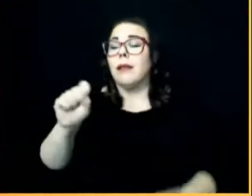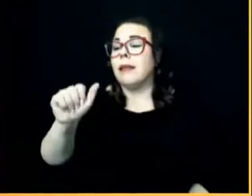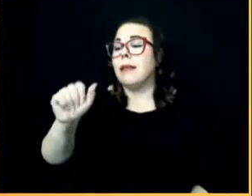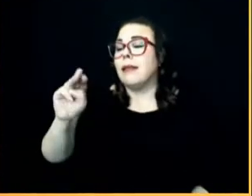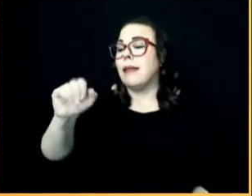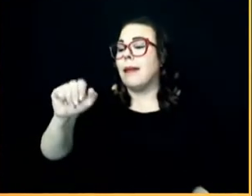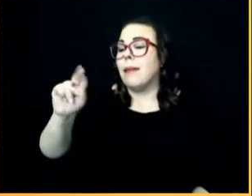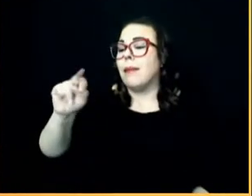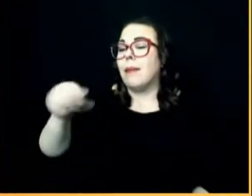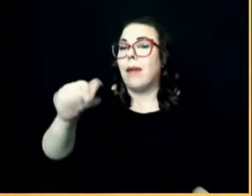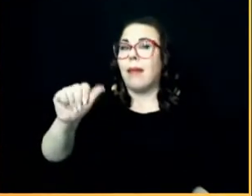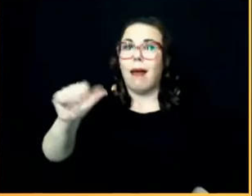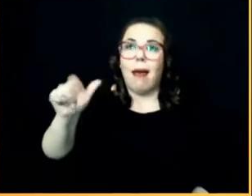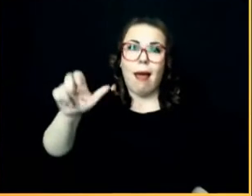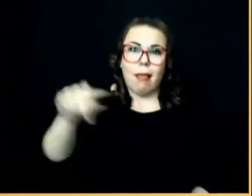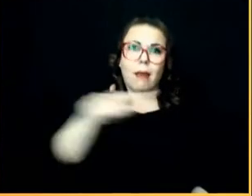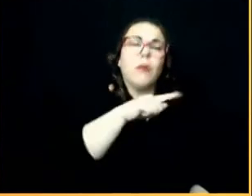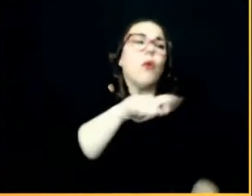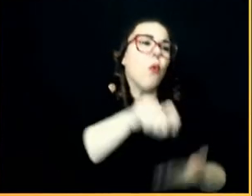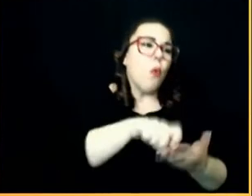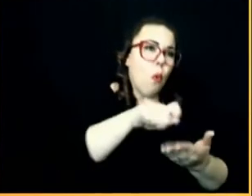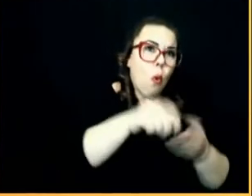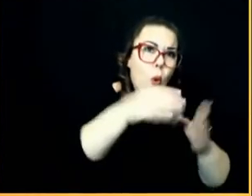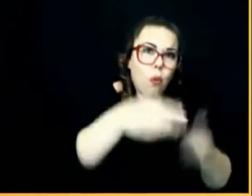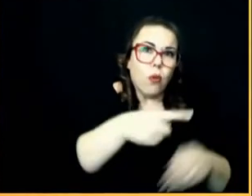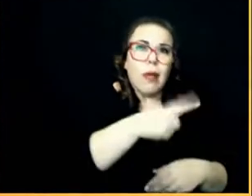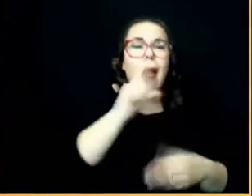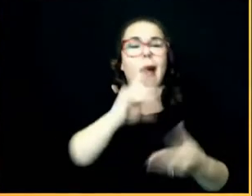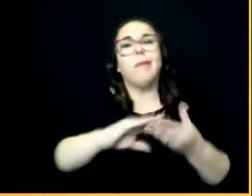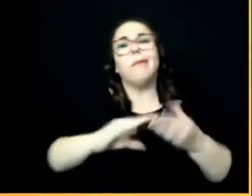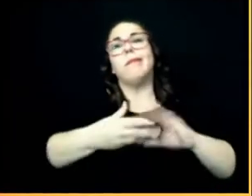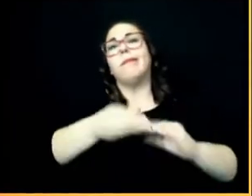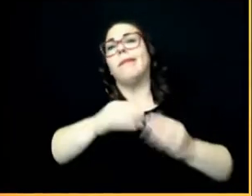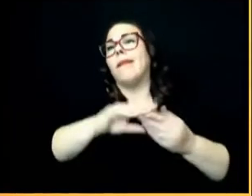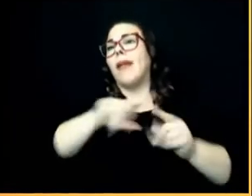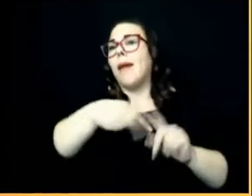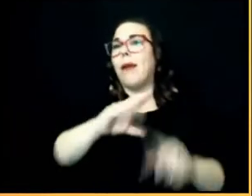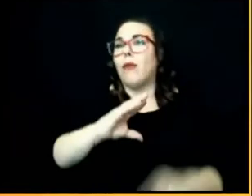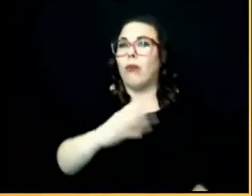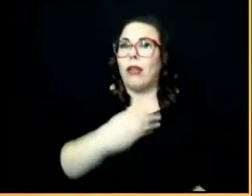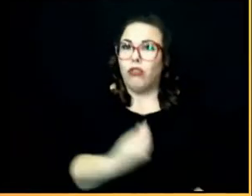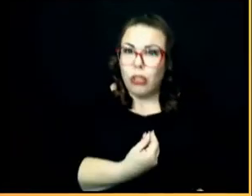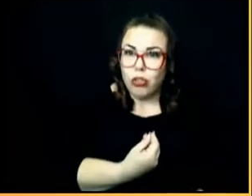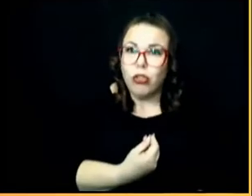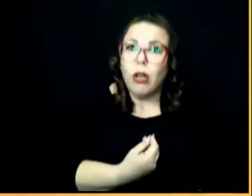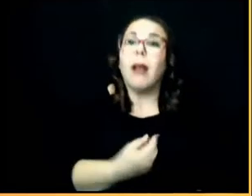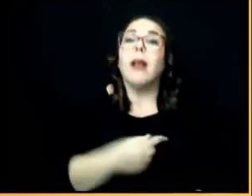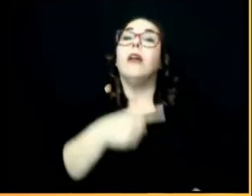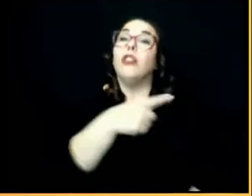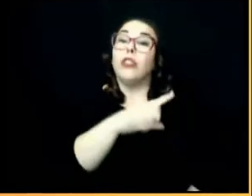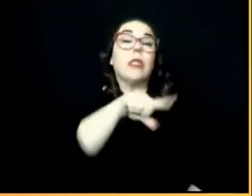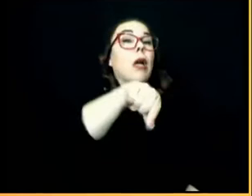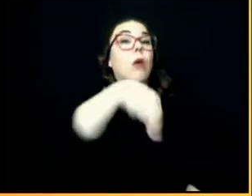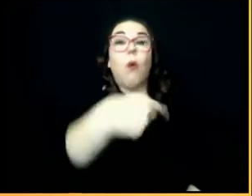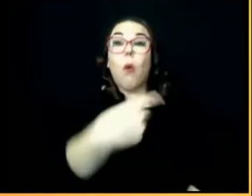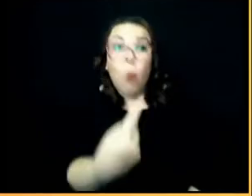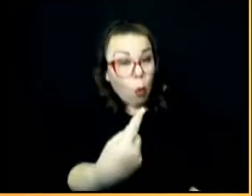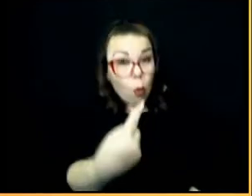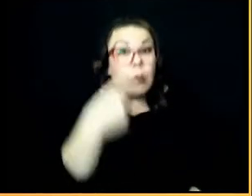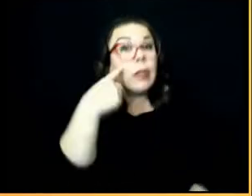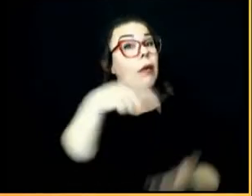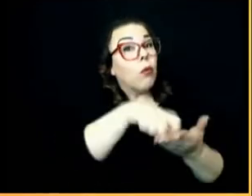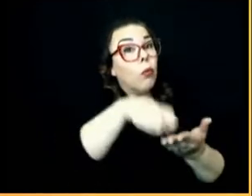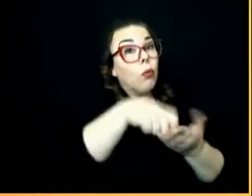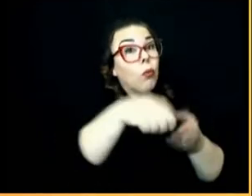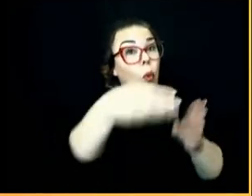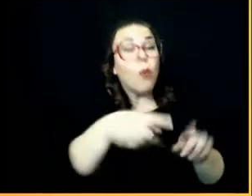LGBT Stories from Red States. Samantha is not only an author of books, but also a